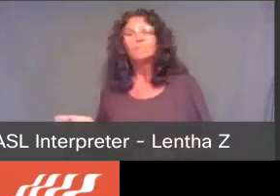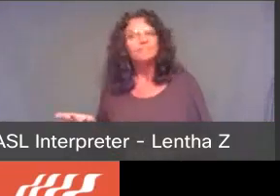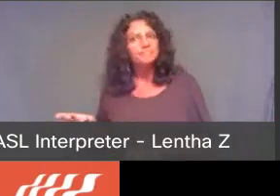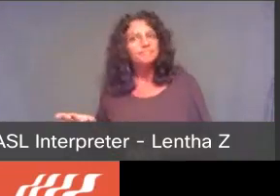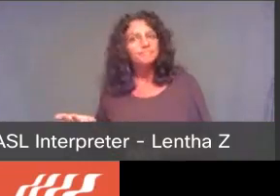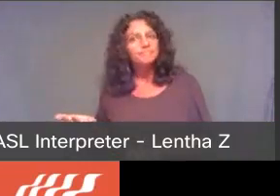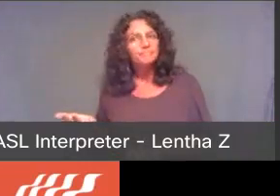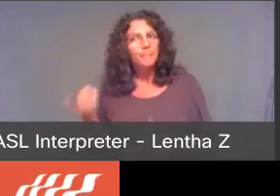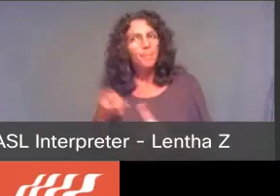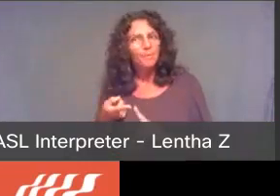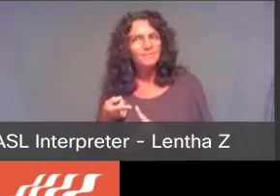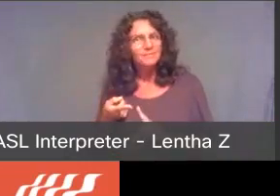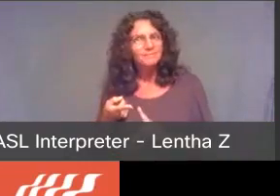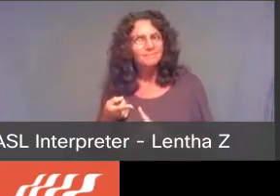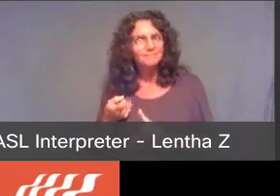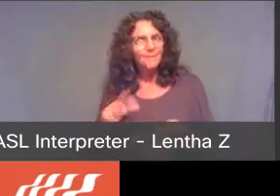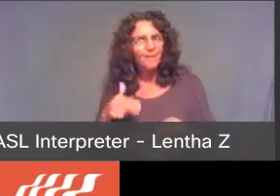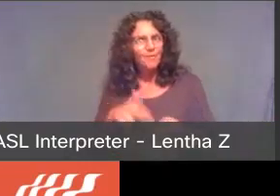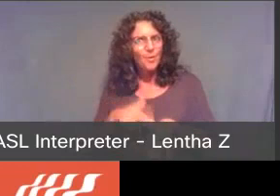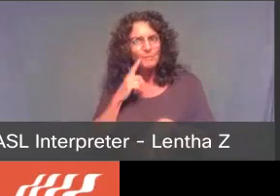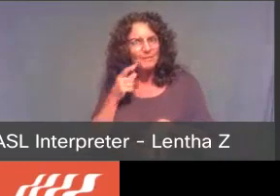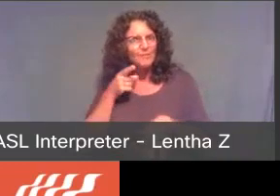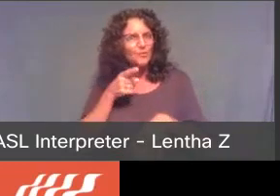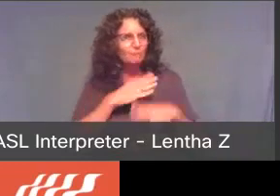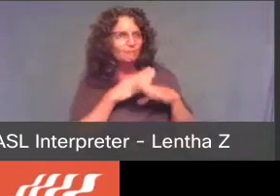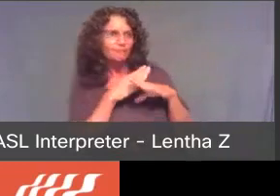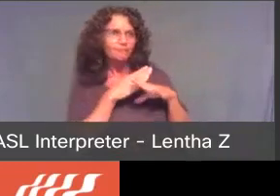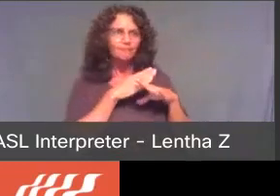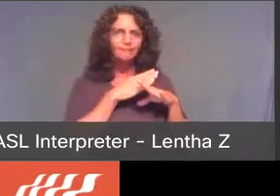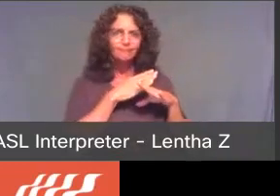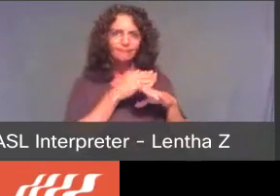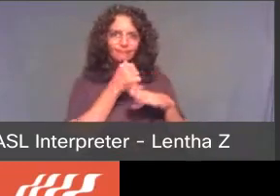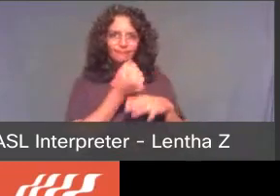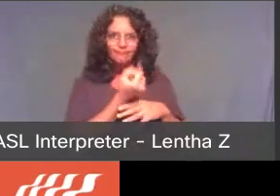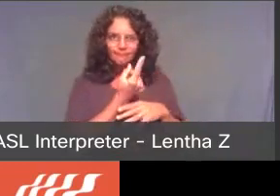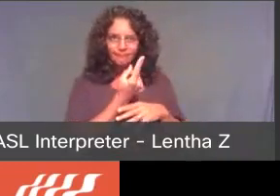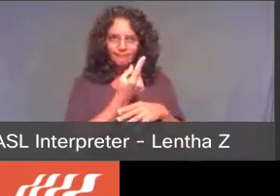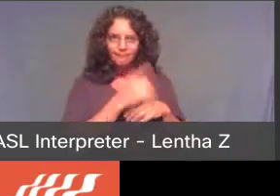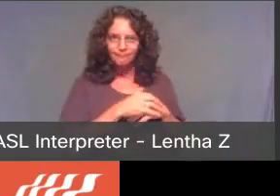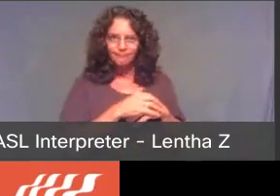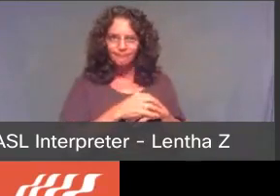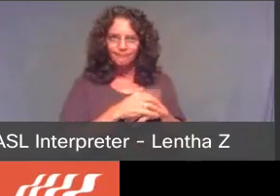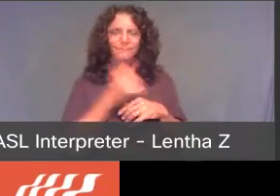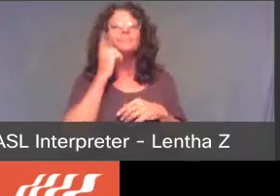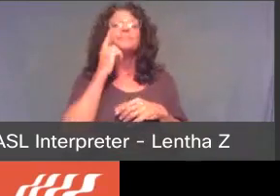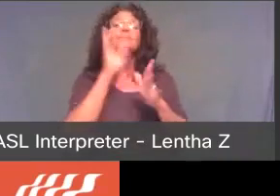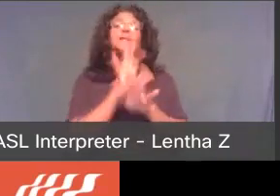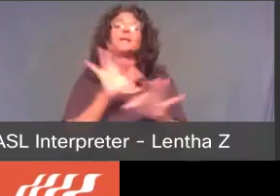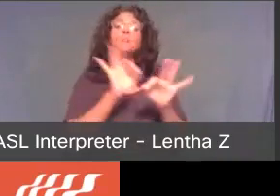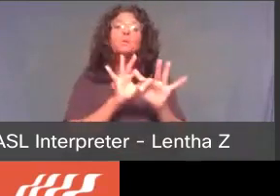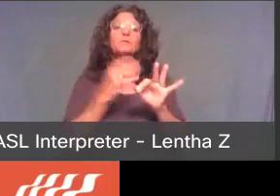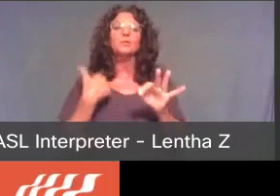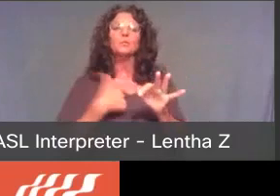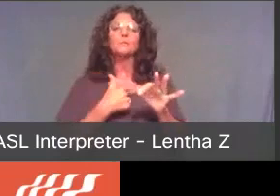And the whole point is like, well, of course you're not offended. Like, you have the buffer of your privilege, right? You just don't understand. And I think that that's something we can struggle with all in